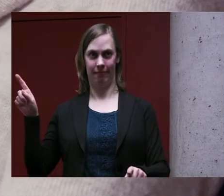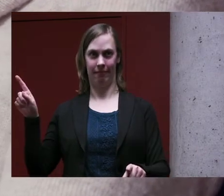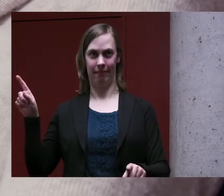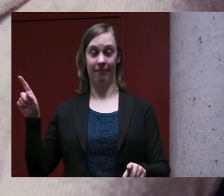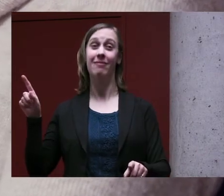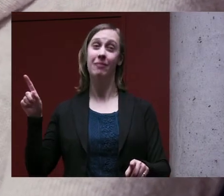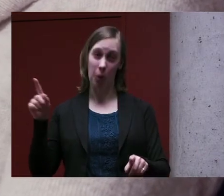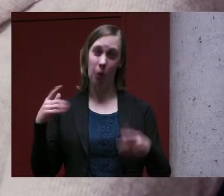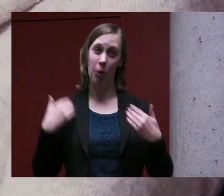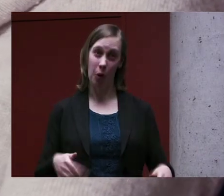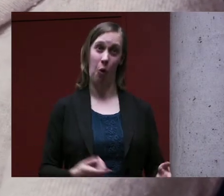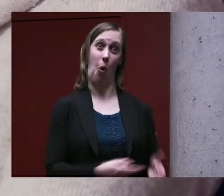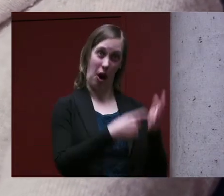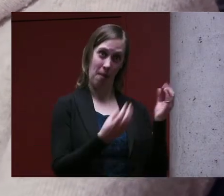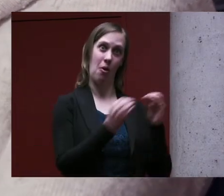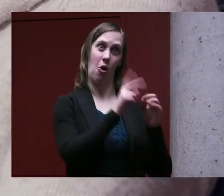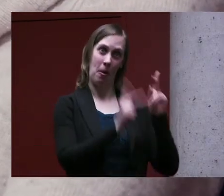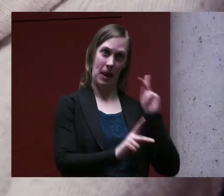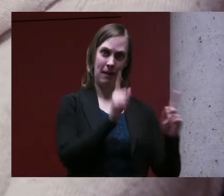more labor than the government